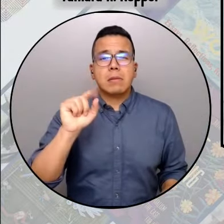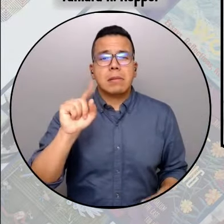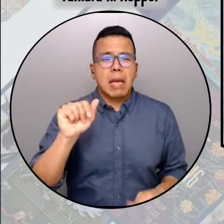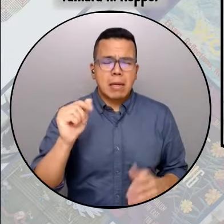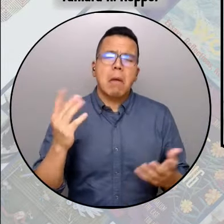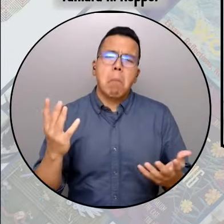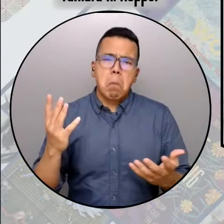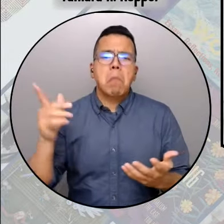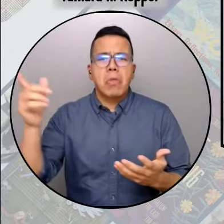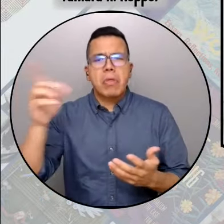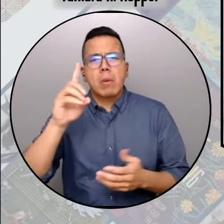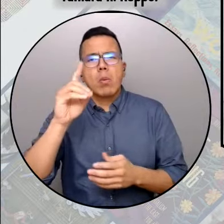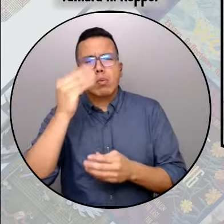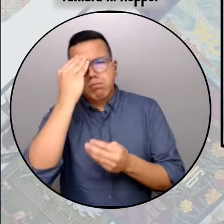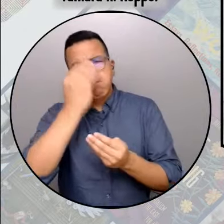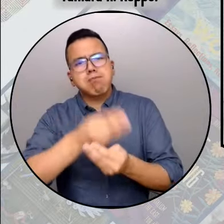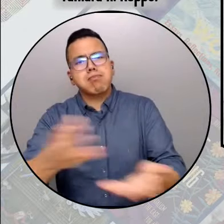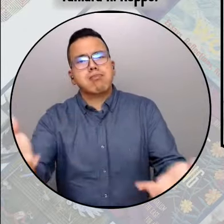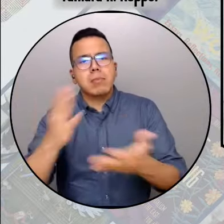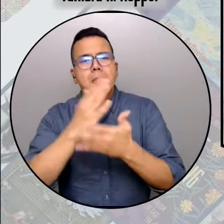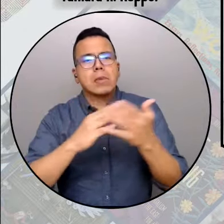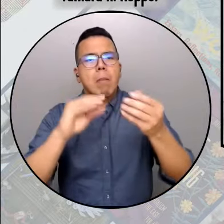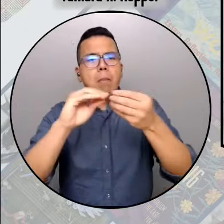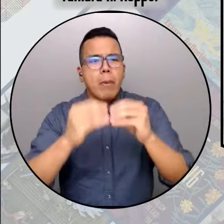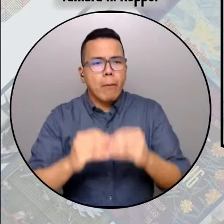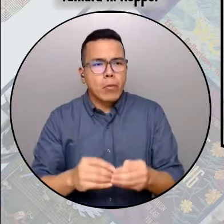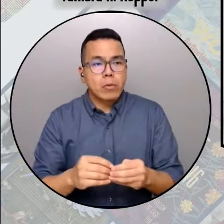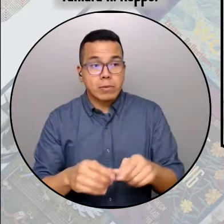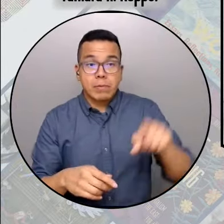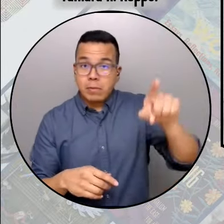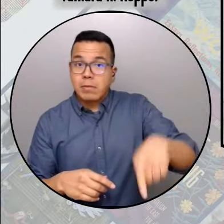this is the latest information in terms of their detention data.